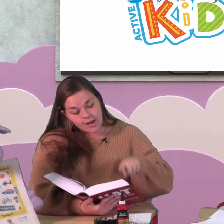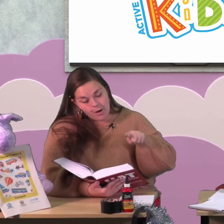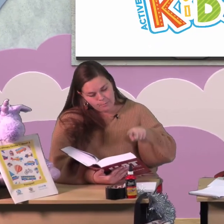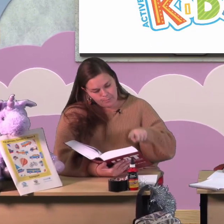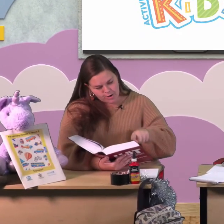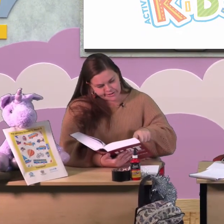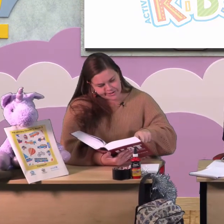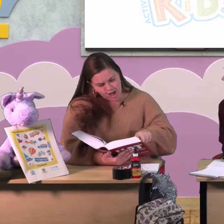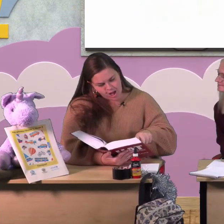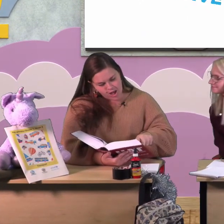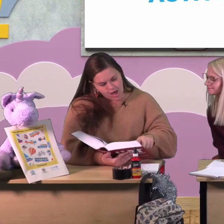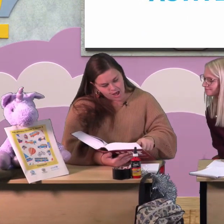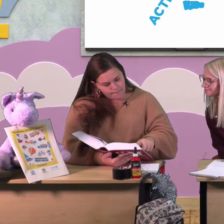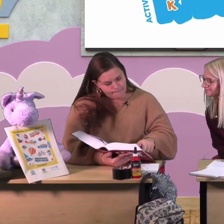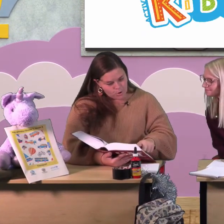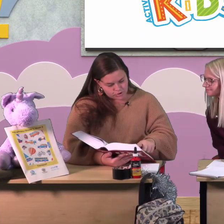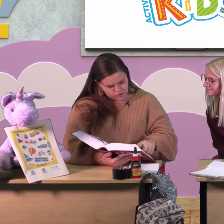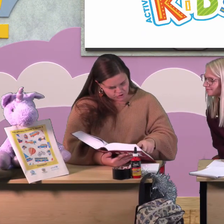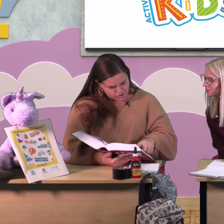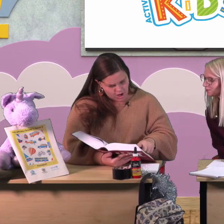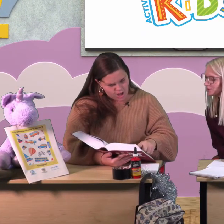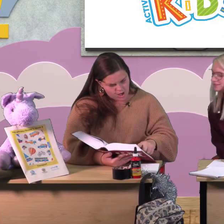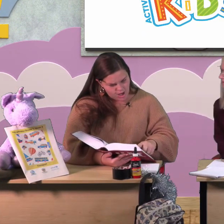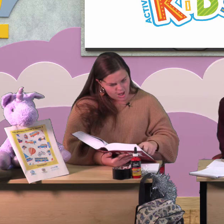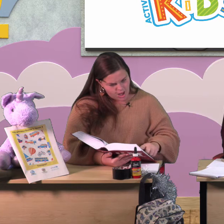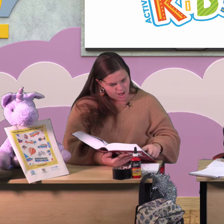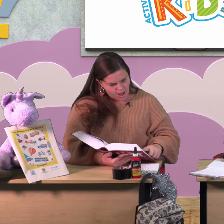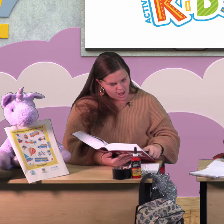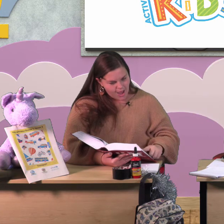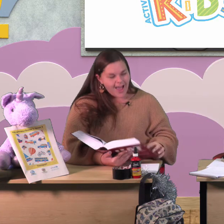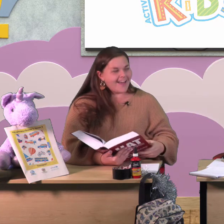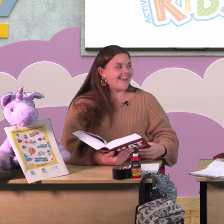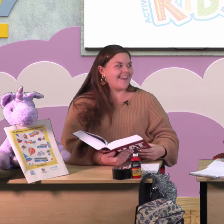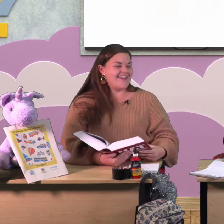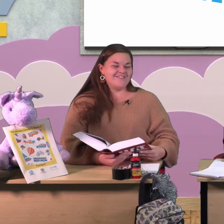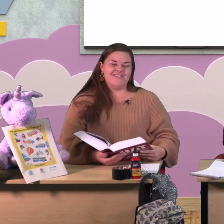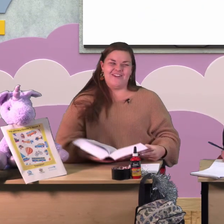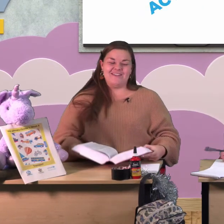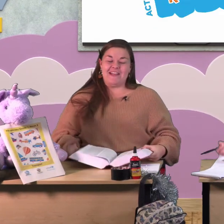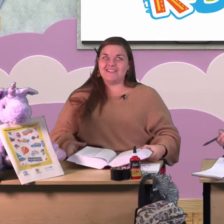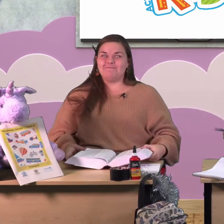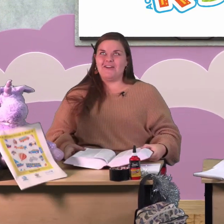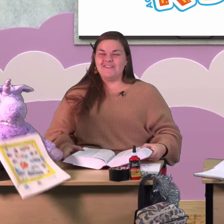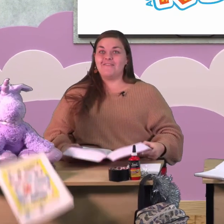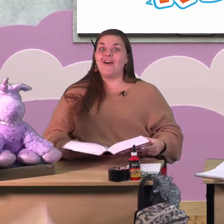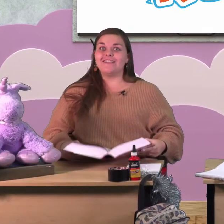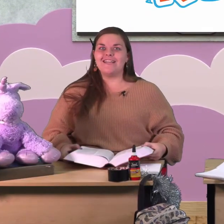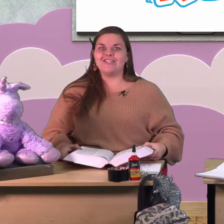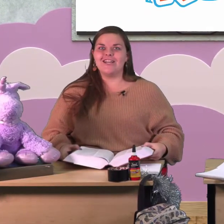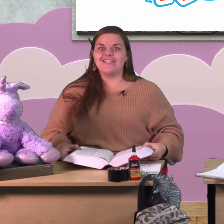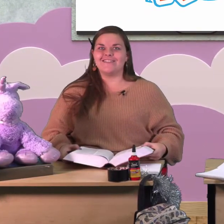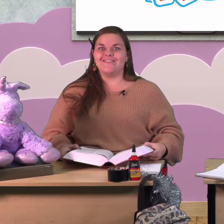wise, Marsala. Oh, you can read good, Marisol. I am smart about this because of